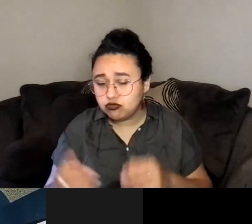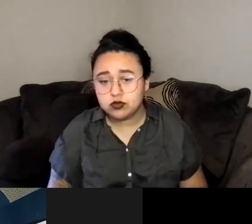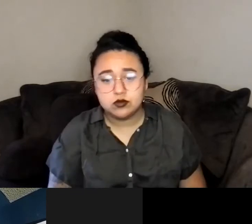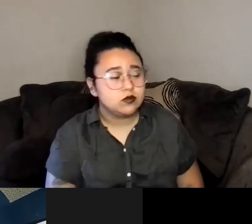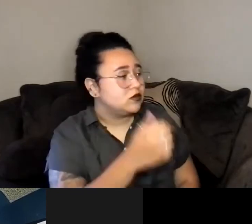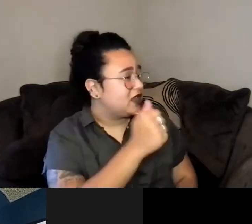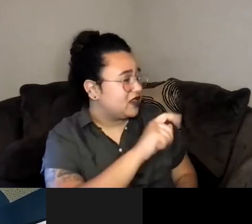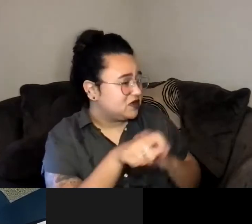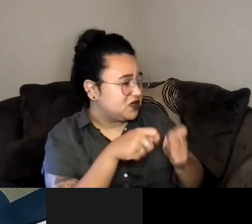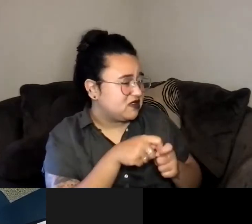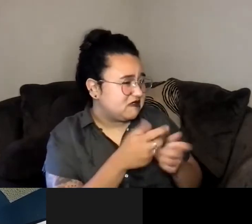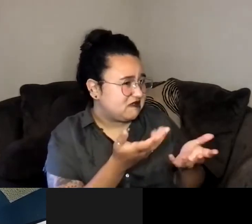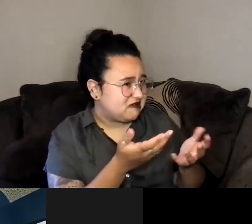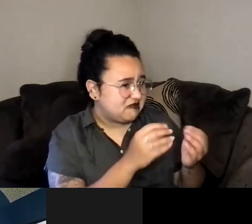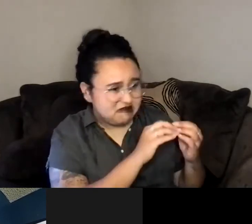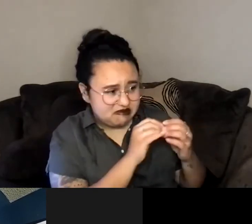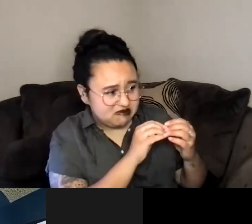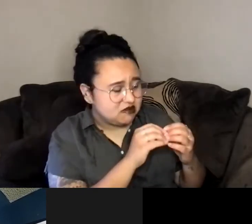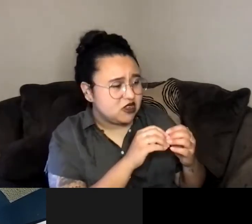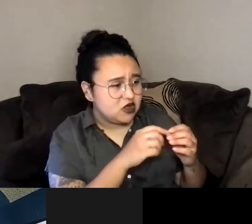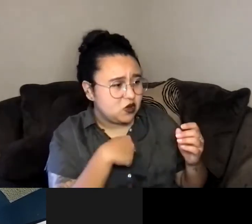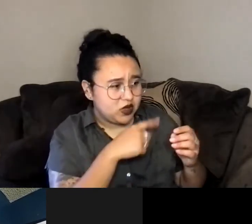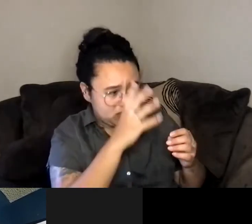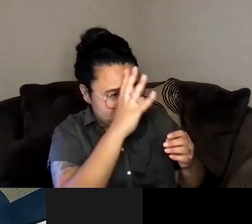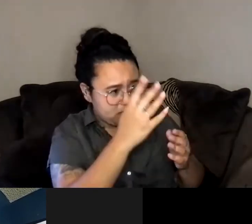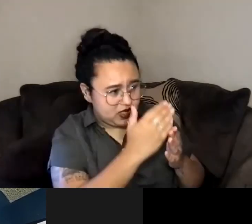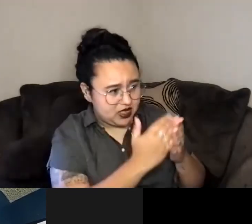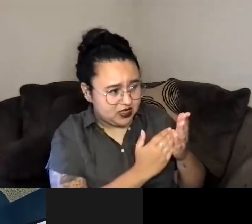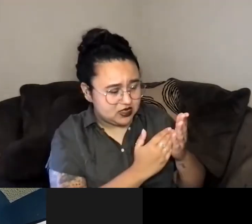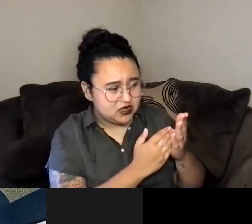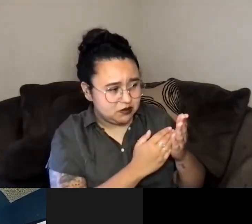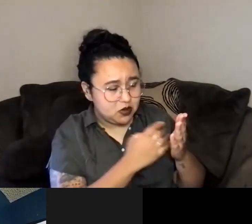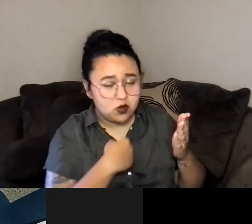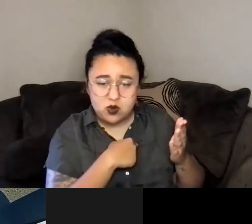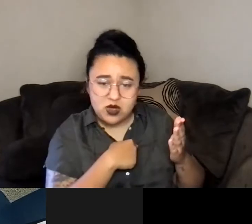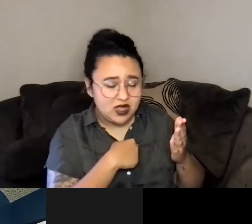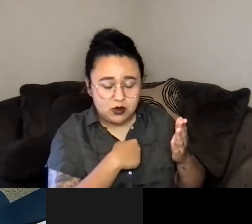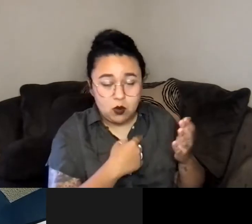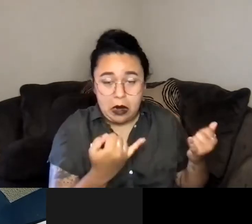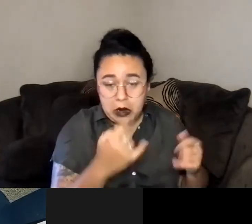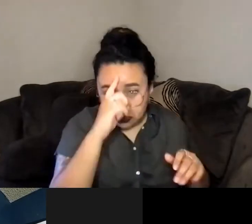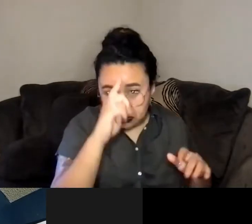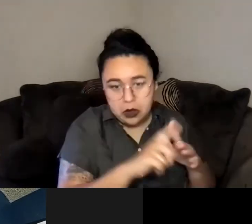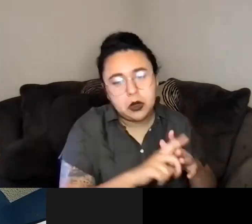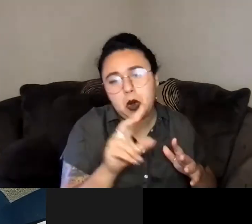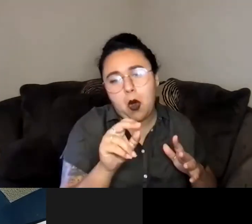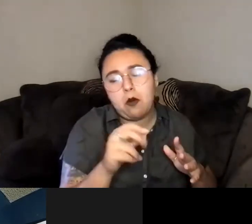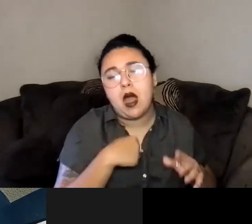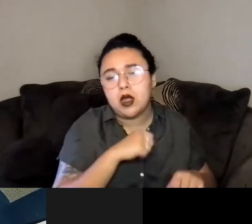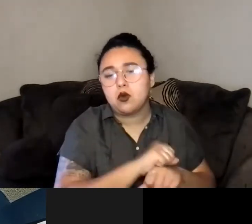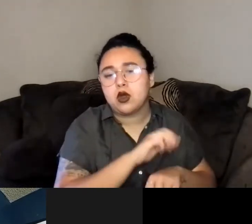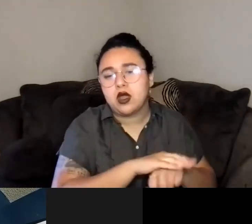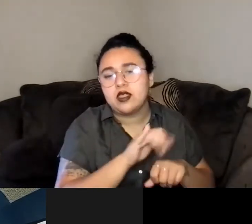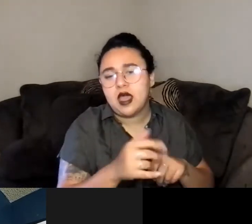Specific. I mean, I feel like we could like come up with a list. Yeah. Off the top of my head, but we can work on that. We can work on that like in mm-hmm. conjunction with